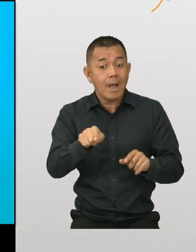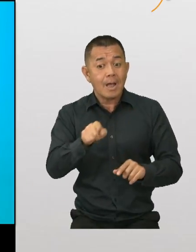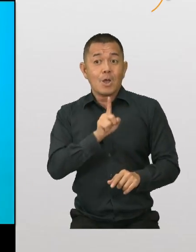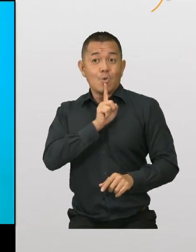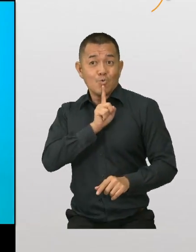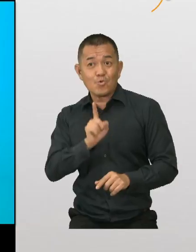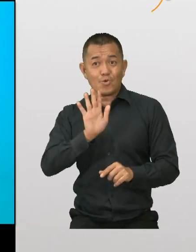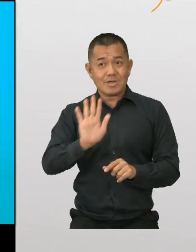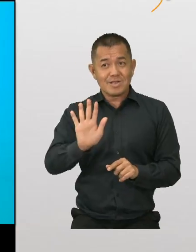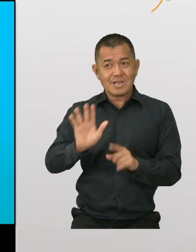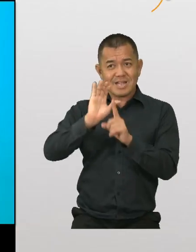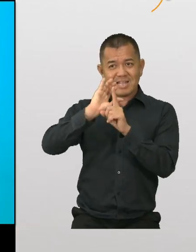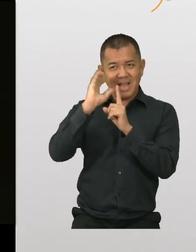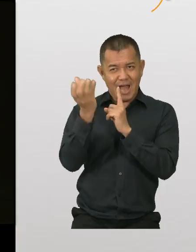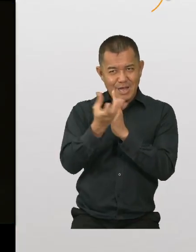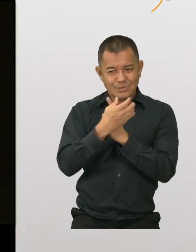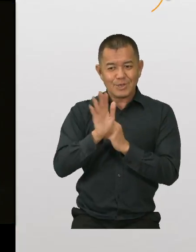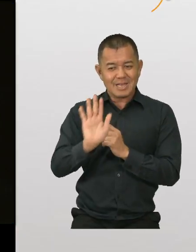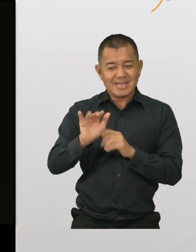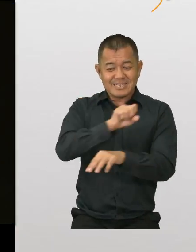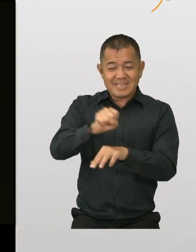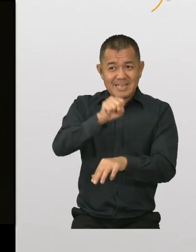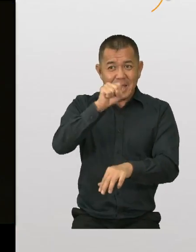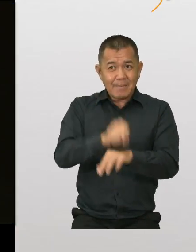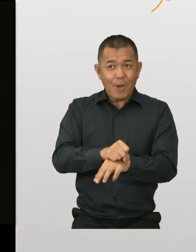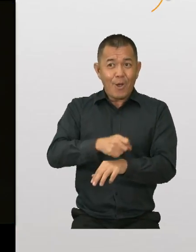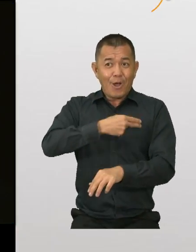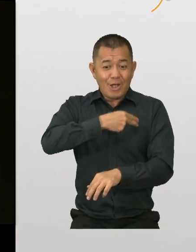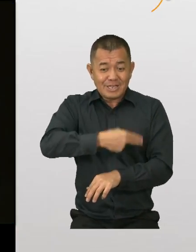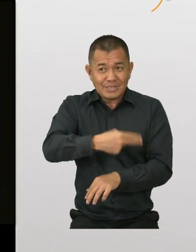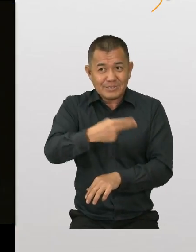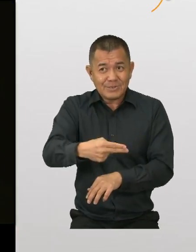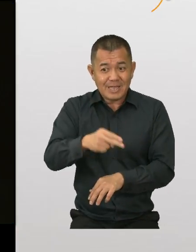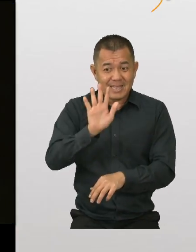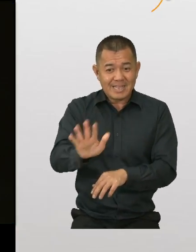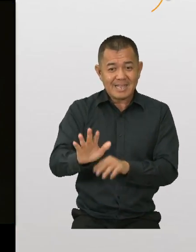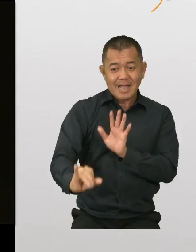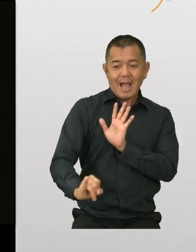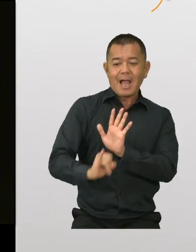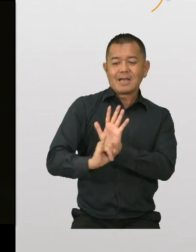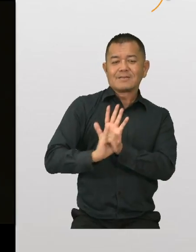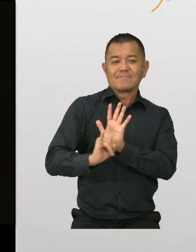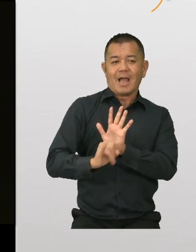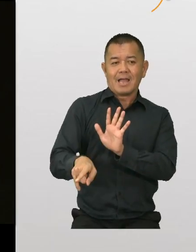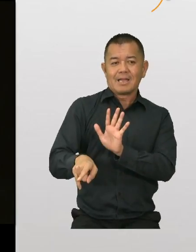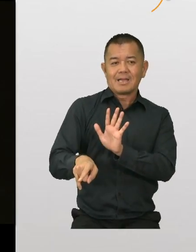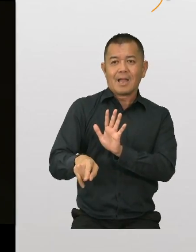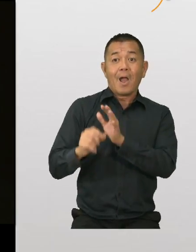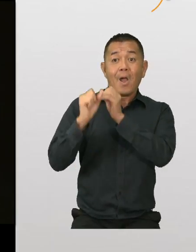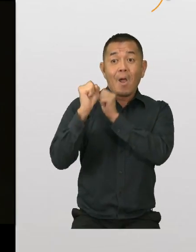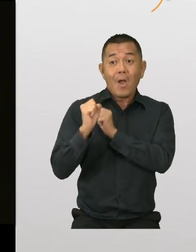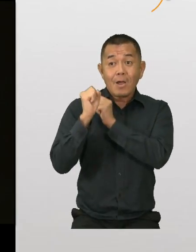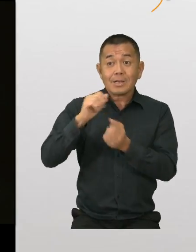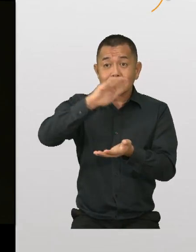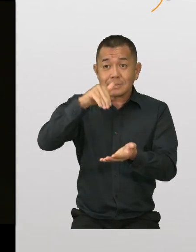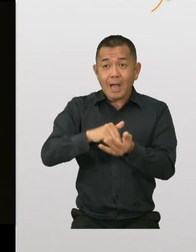unique part of Singapore's heritage and identity. Hawker centres are our community dining rooms. Singaporeans of all races,